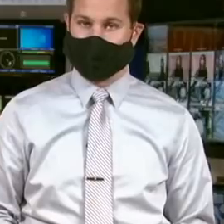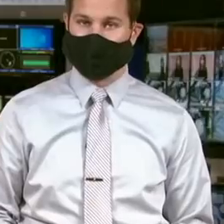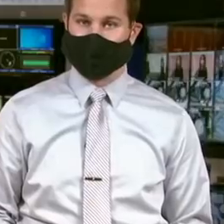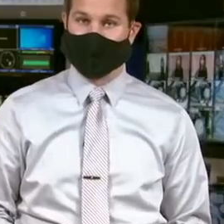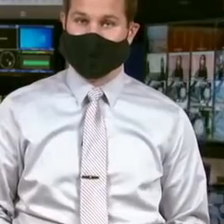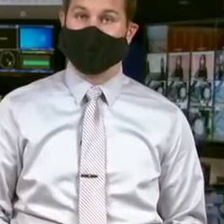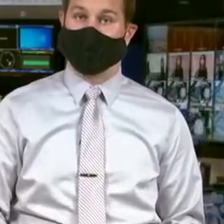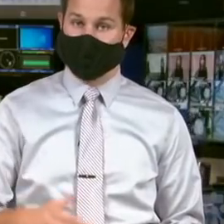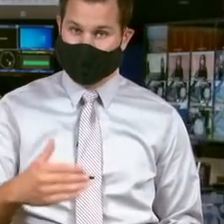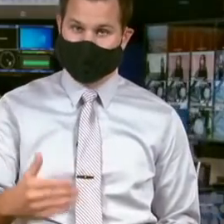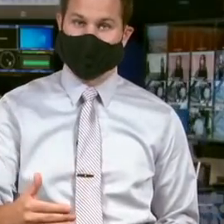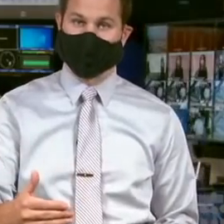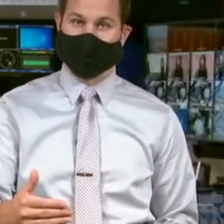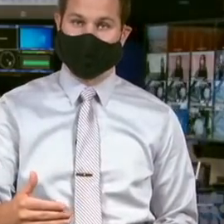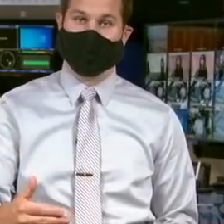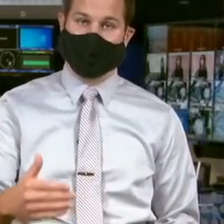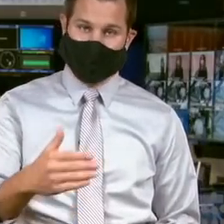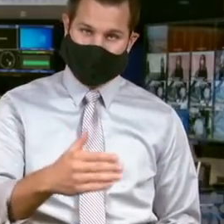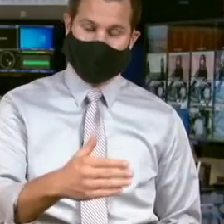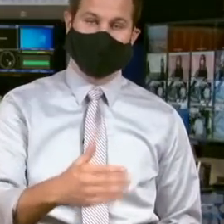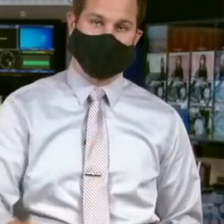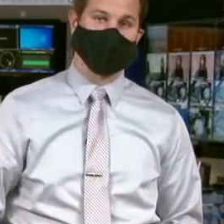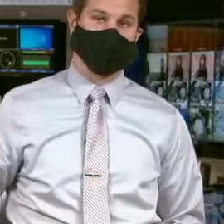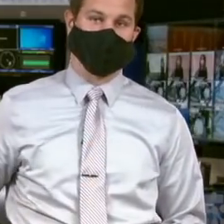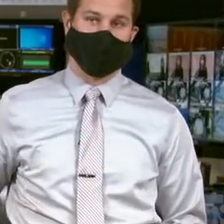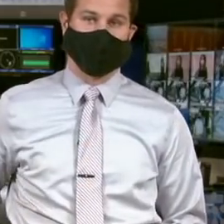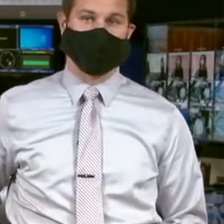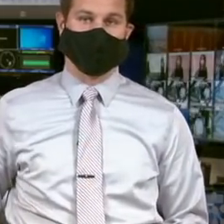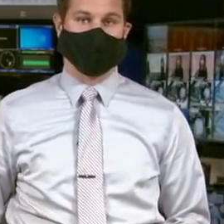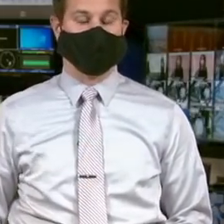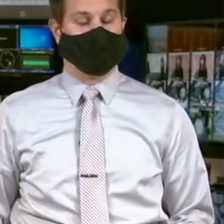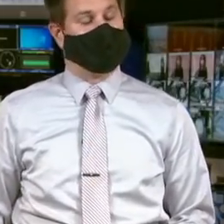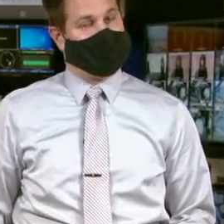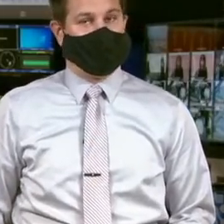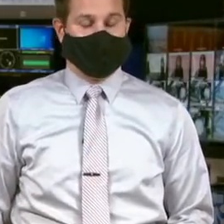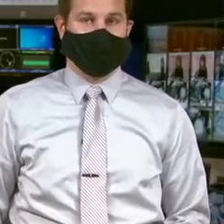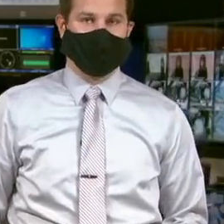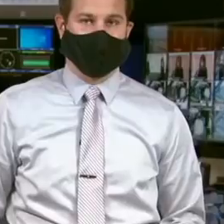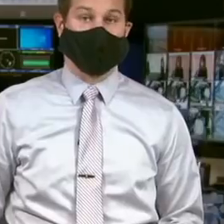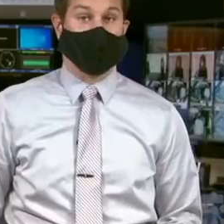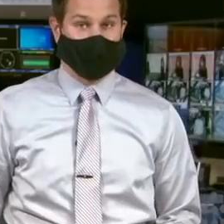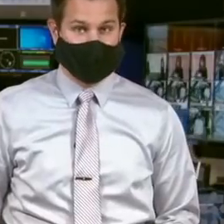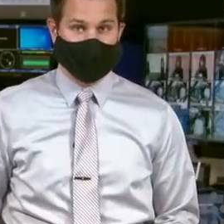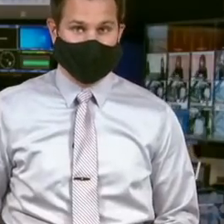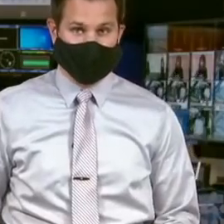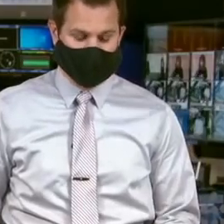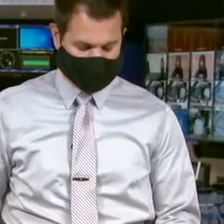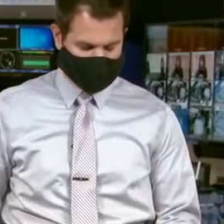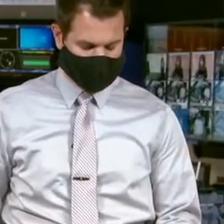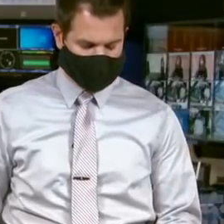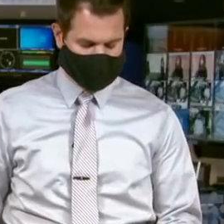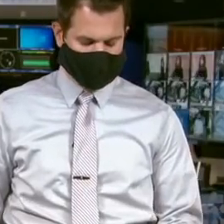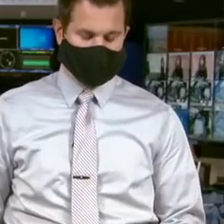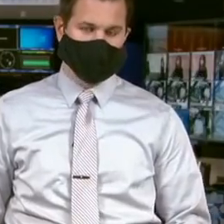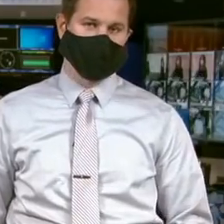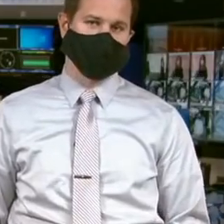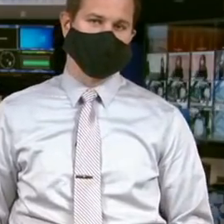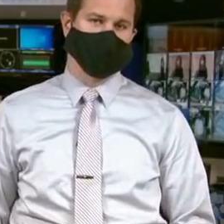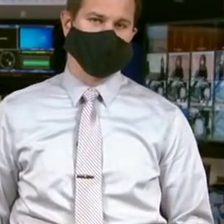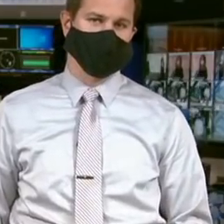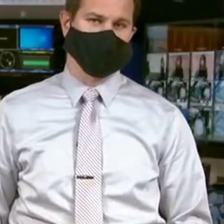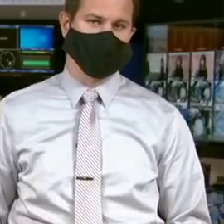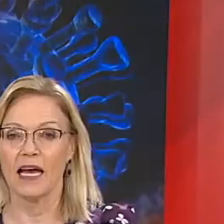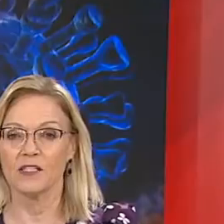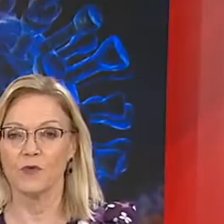Republican electorate, that feels this way about his response, something he at least has to pay attention to.